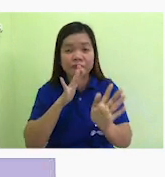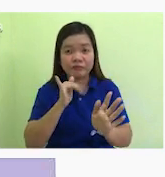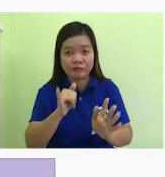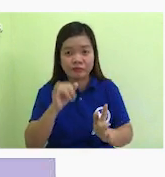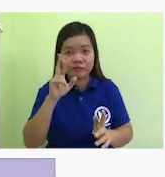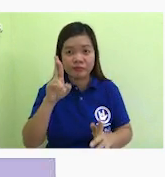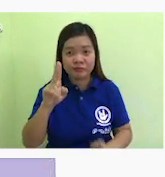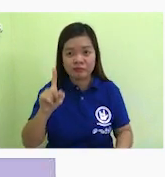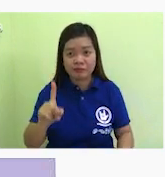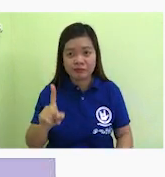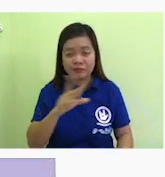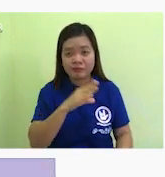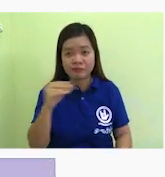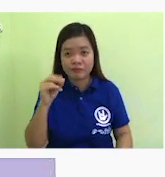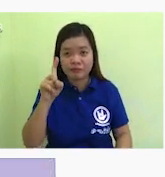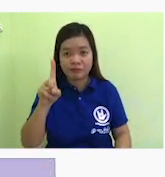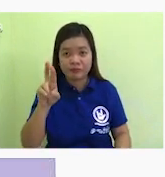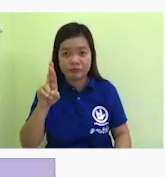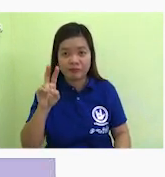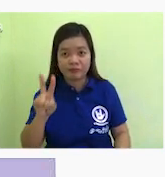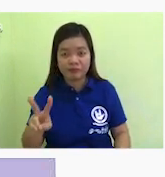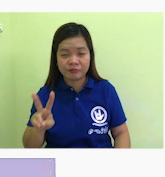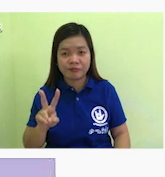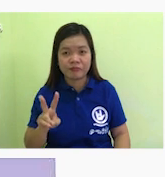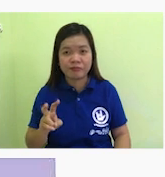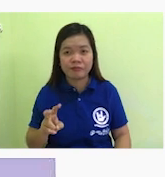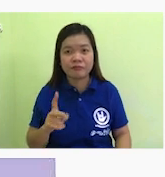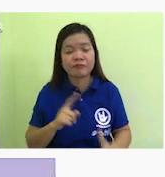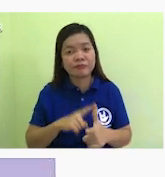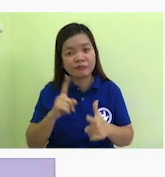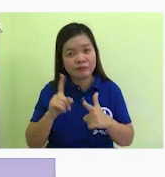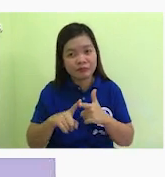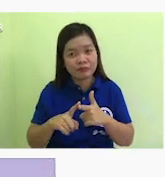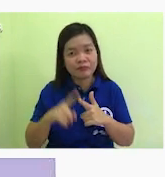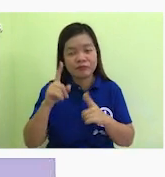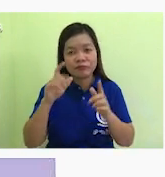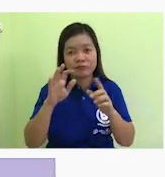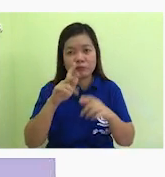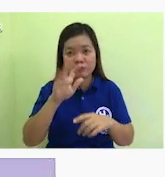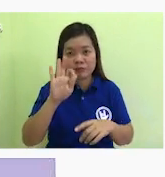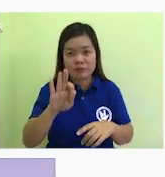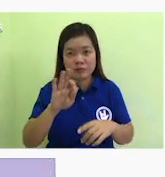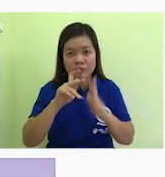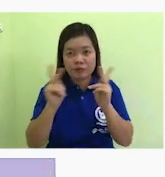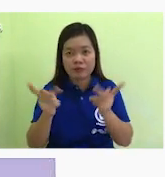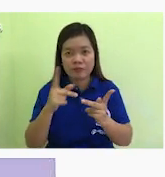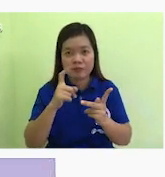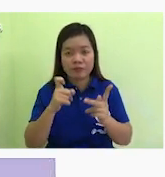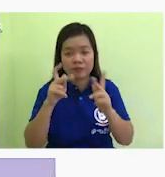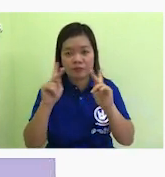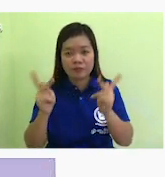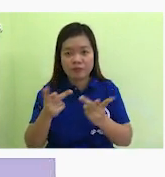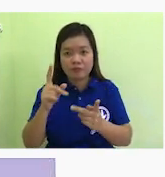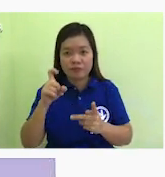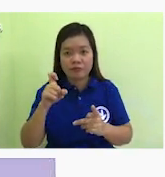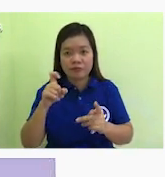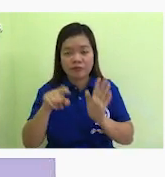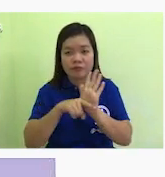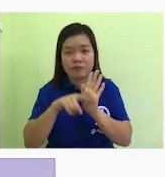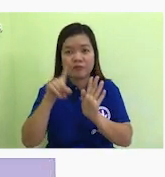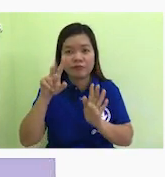represented by r sub 1 and r sub 2, then f of x equals the quantity of